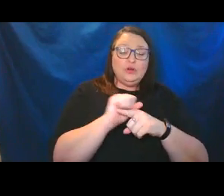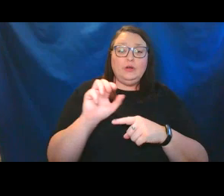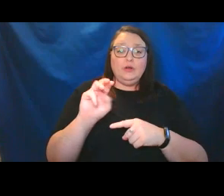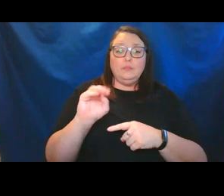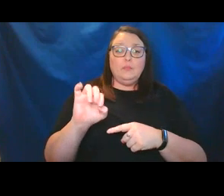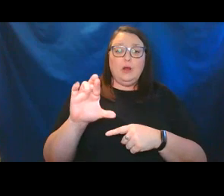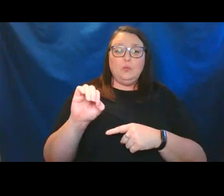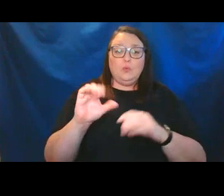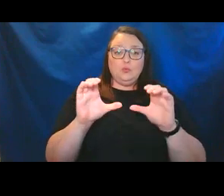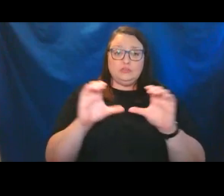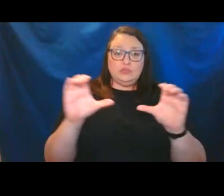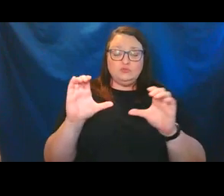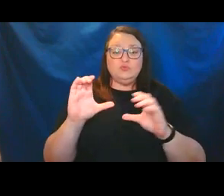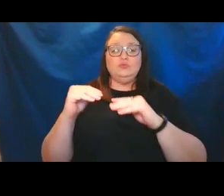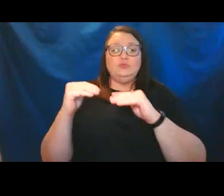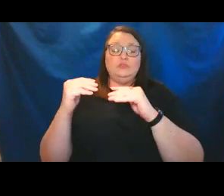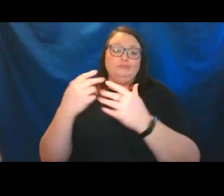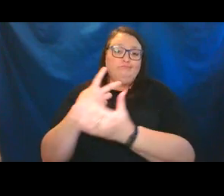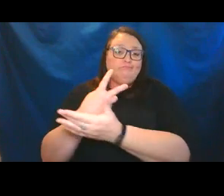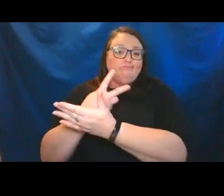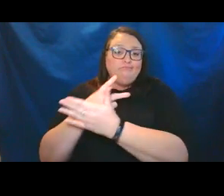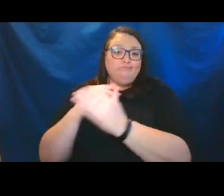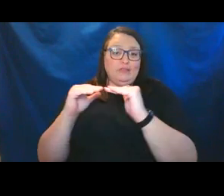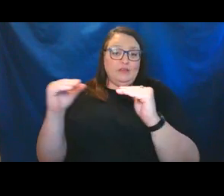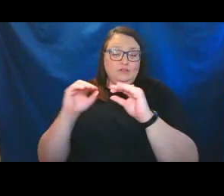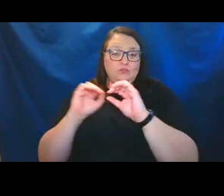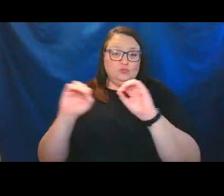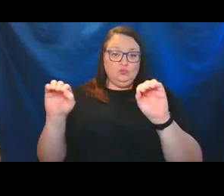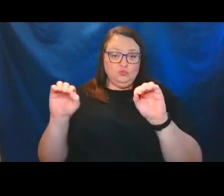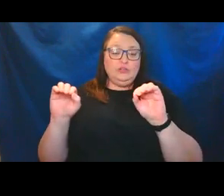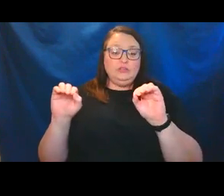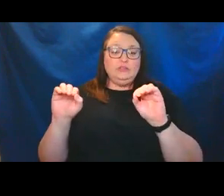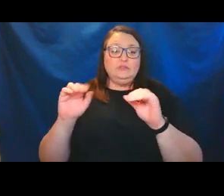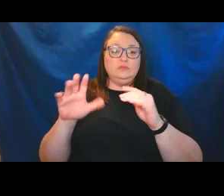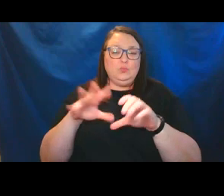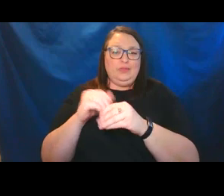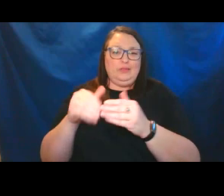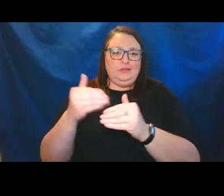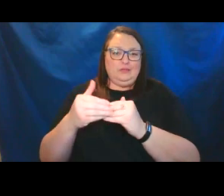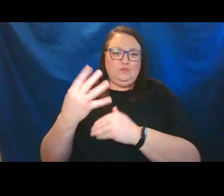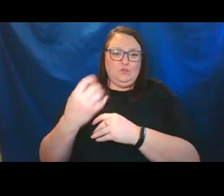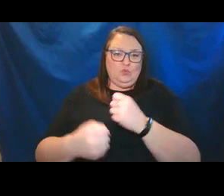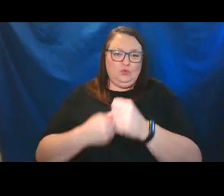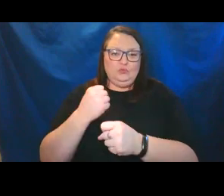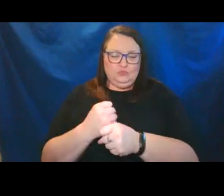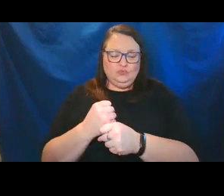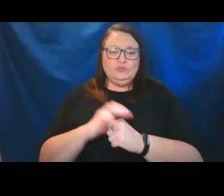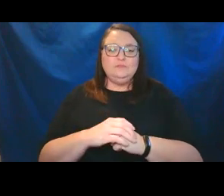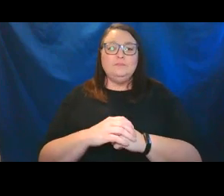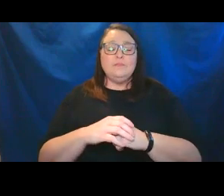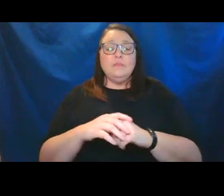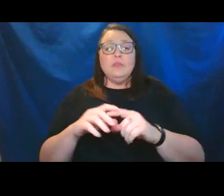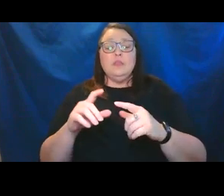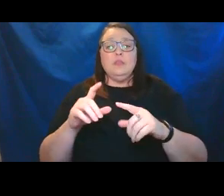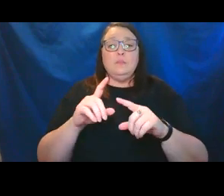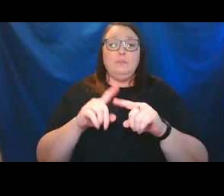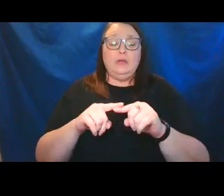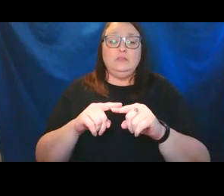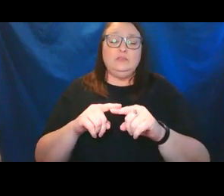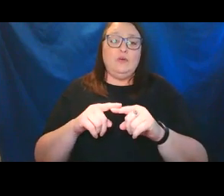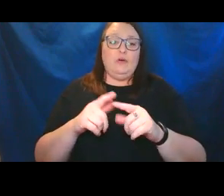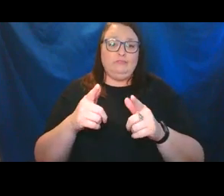to even graduate level degrees within these next 4 years. So based on the quick assessment